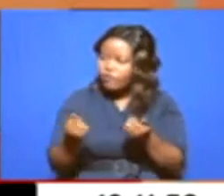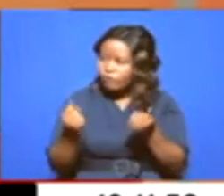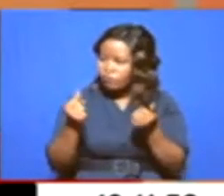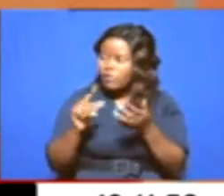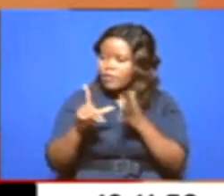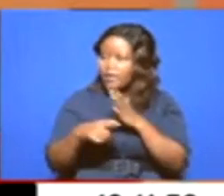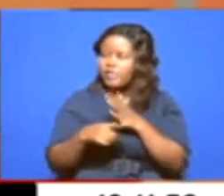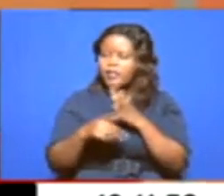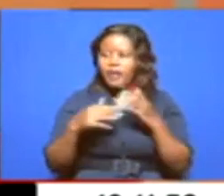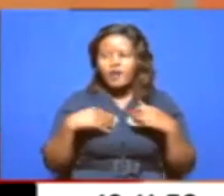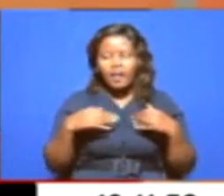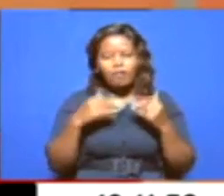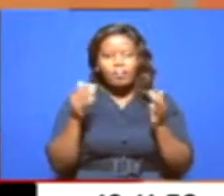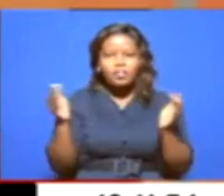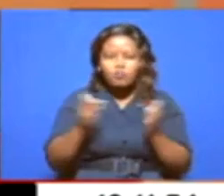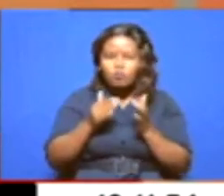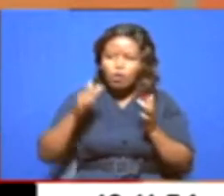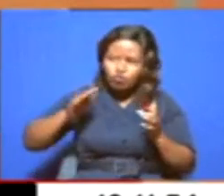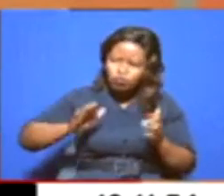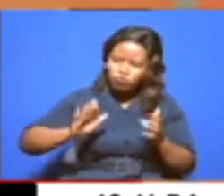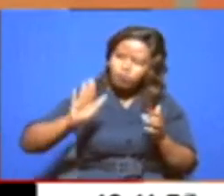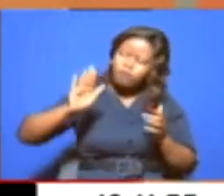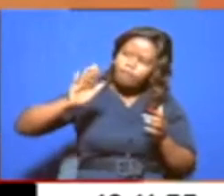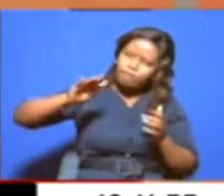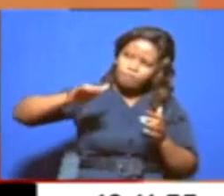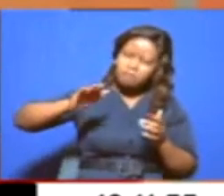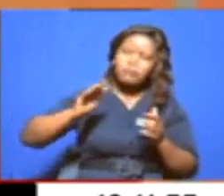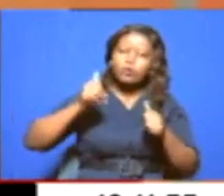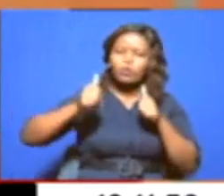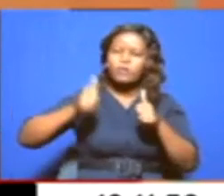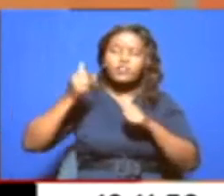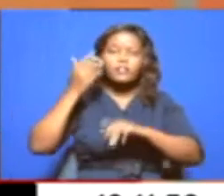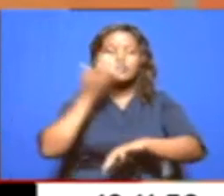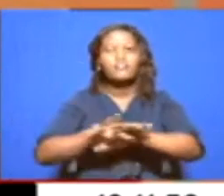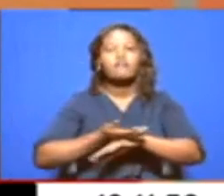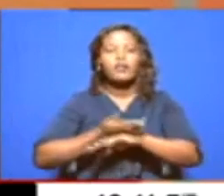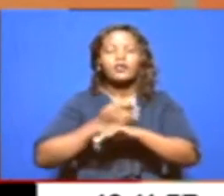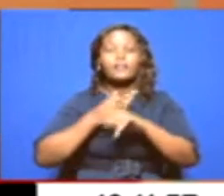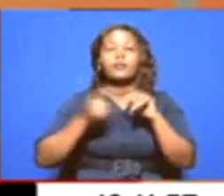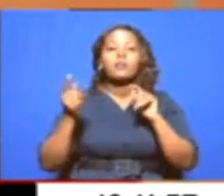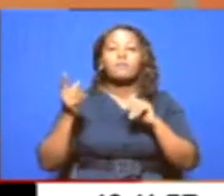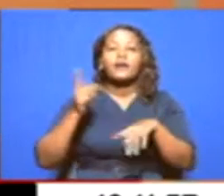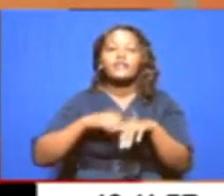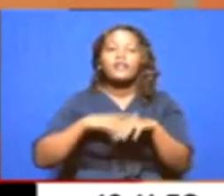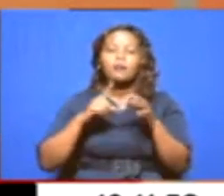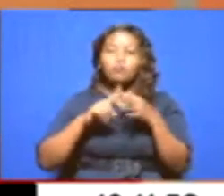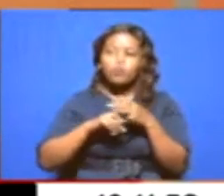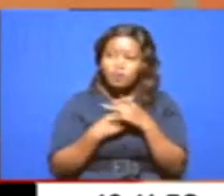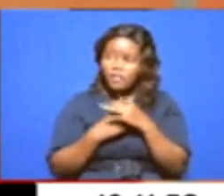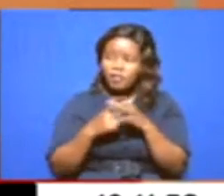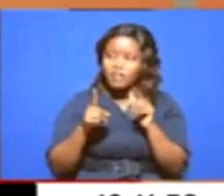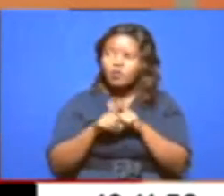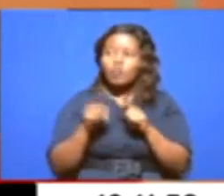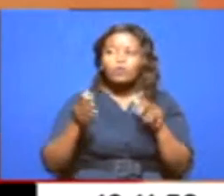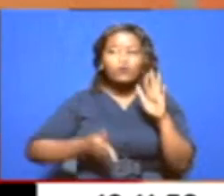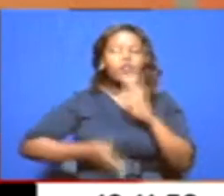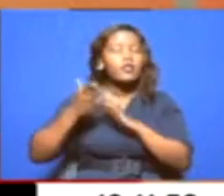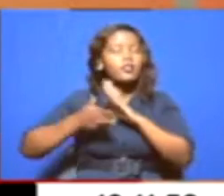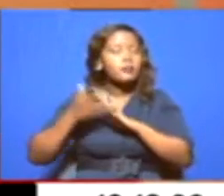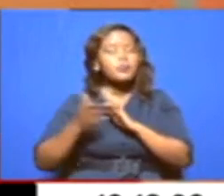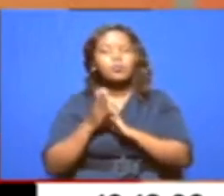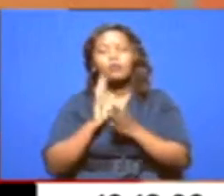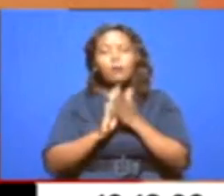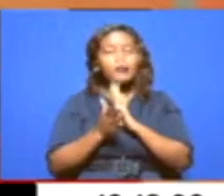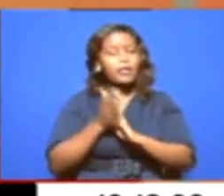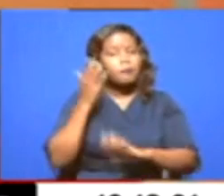which is a bit difficult. But when you start, it's easier as you progress, and the mileage increases also, it becomes also difficult. So that